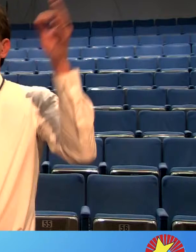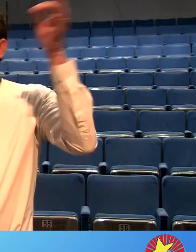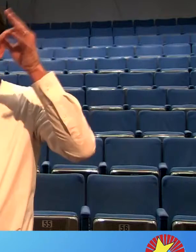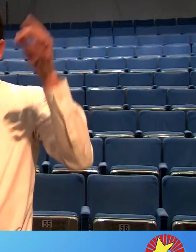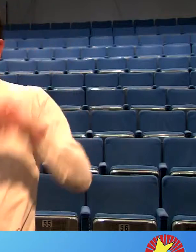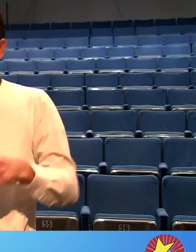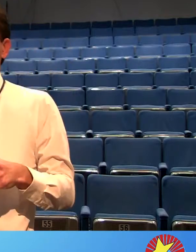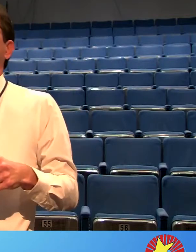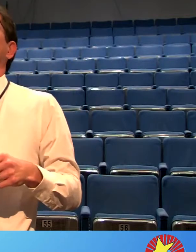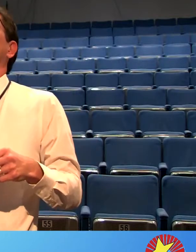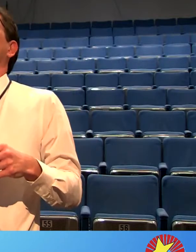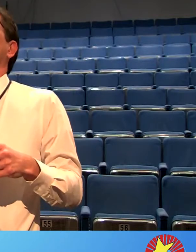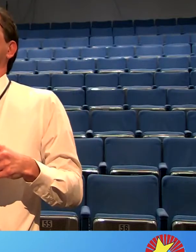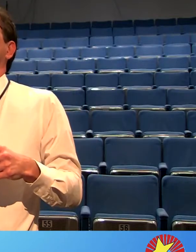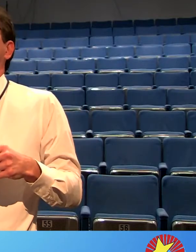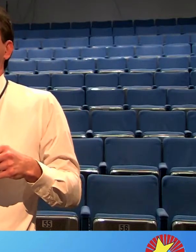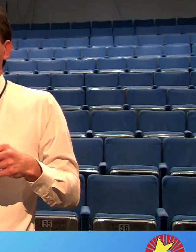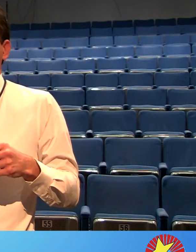This is Paul.